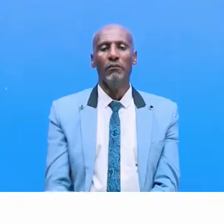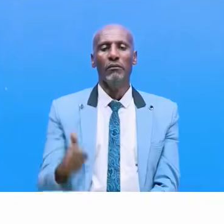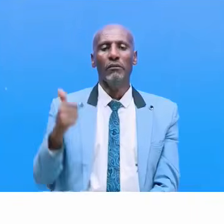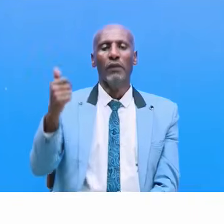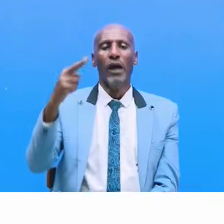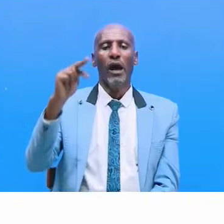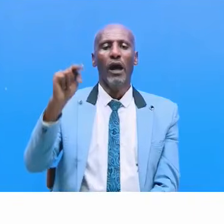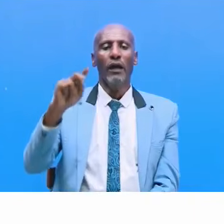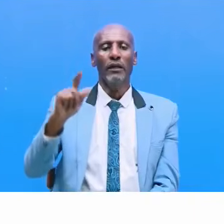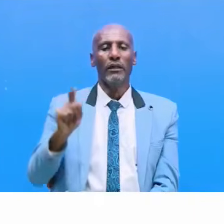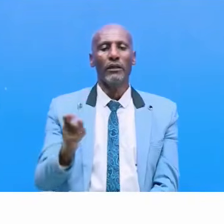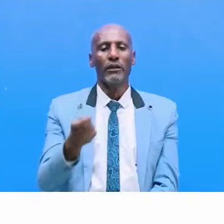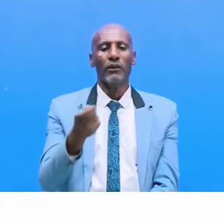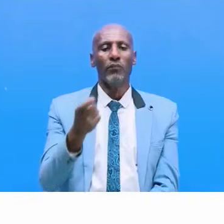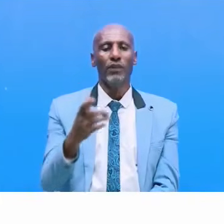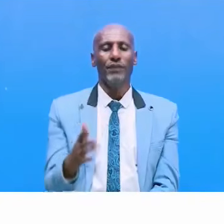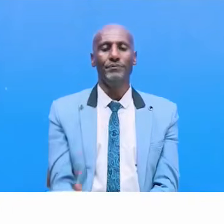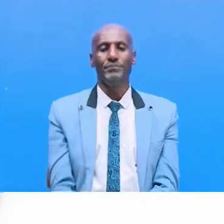an,